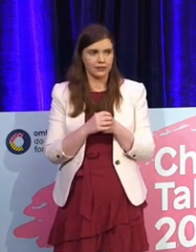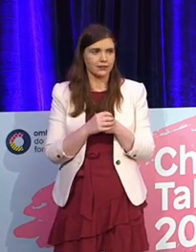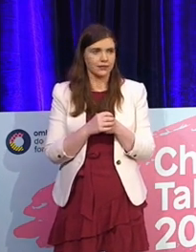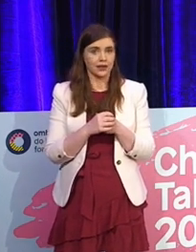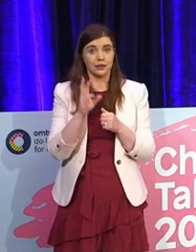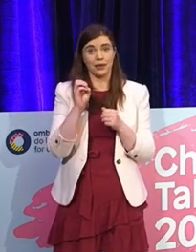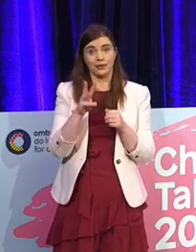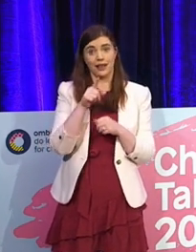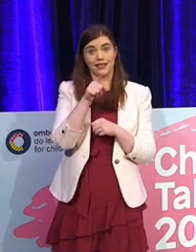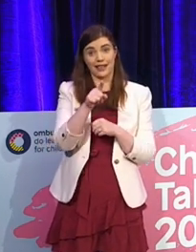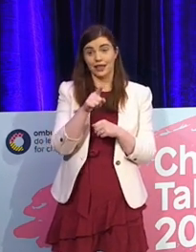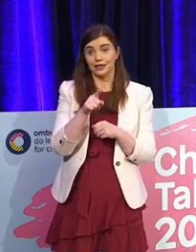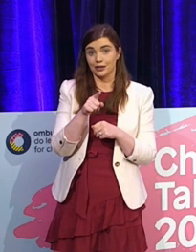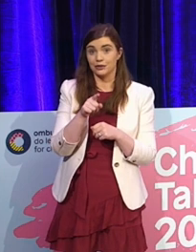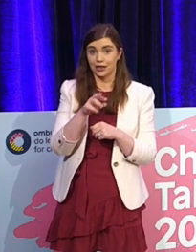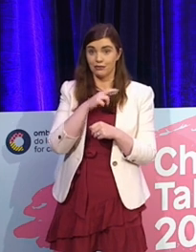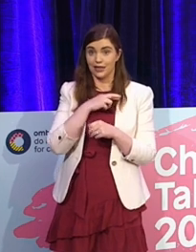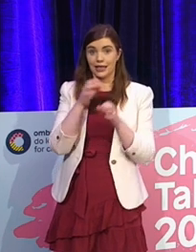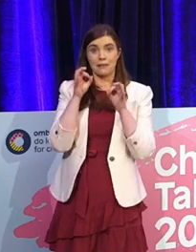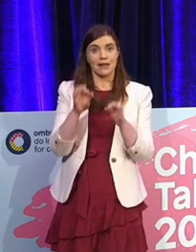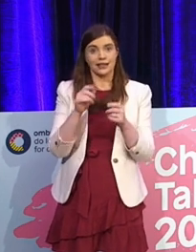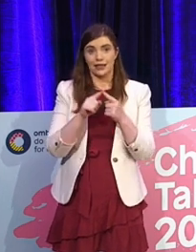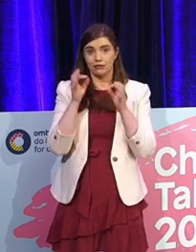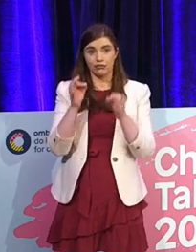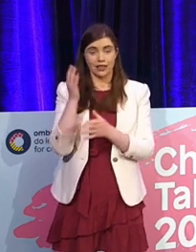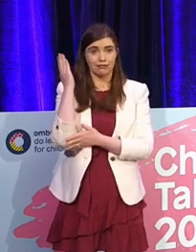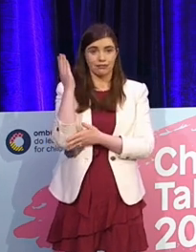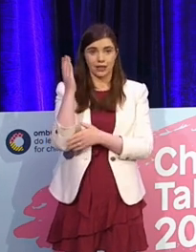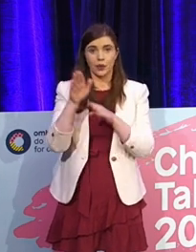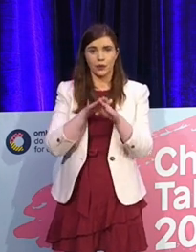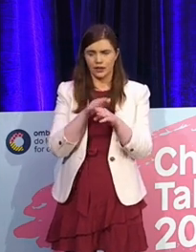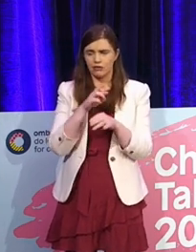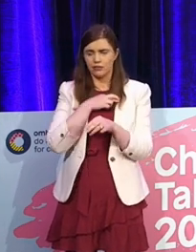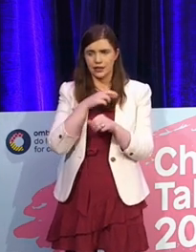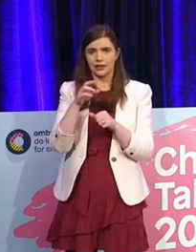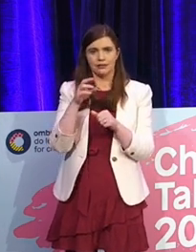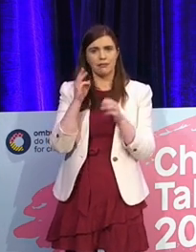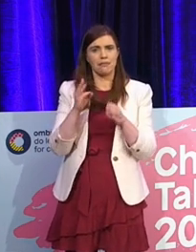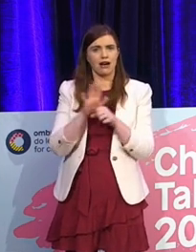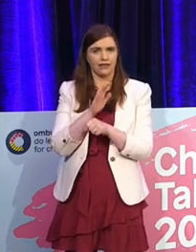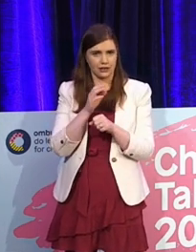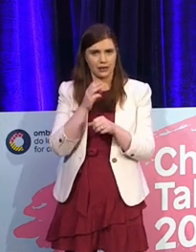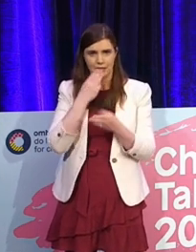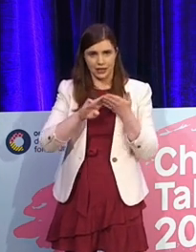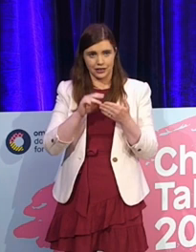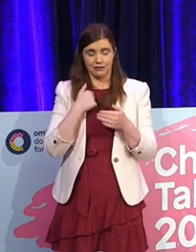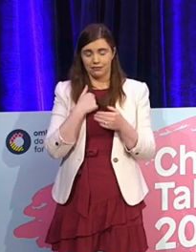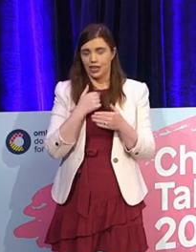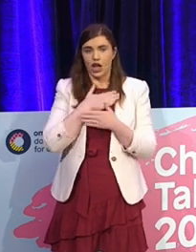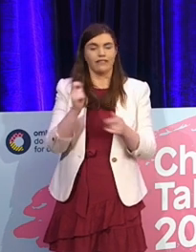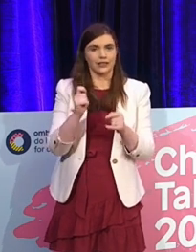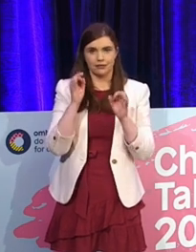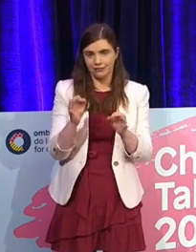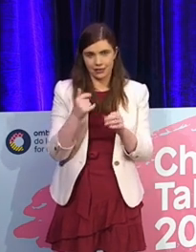Wow, that was such an amazing and brilliant talk with a really powerful message. I love it, I'm obsessed. We are